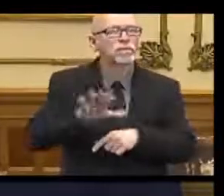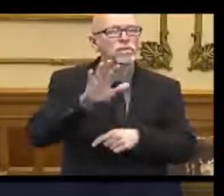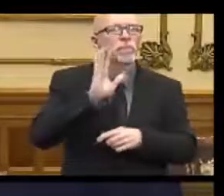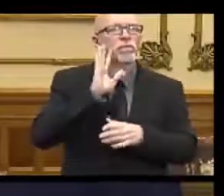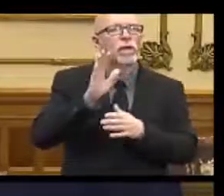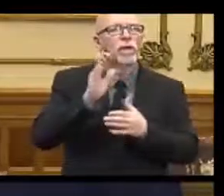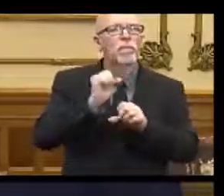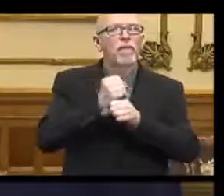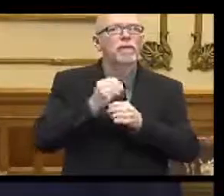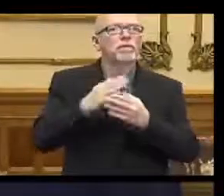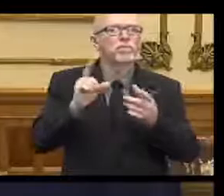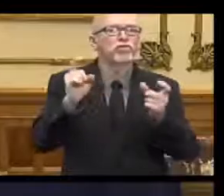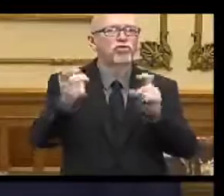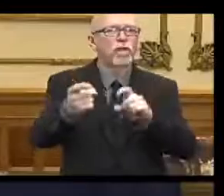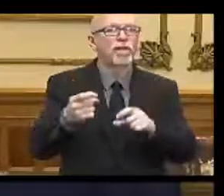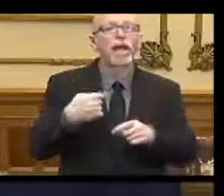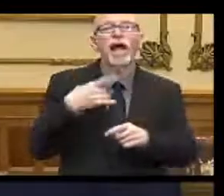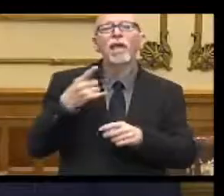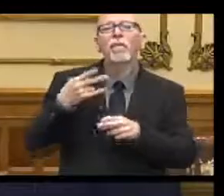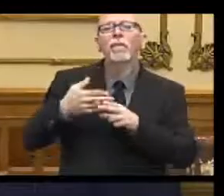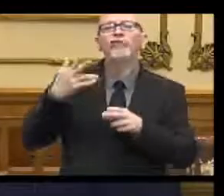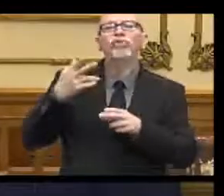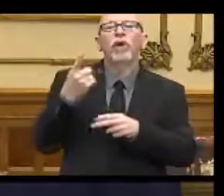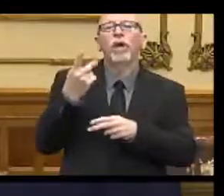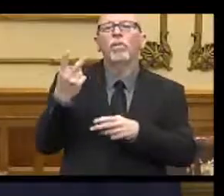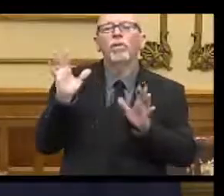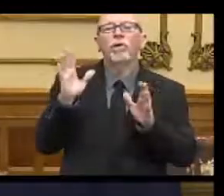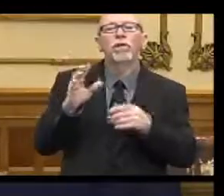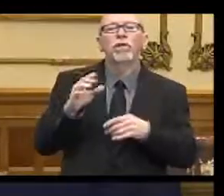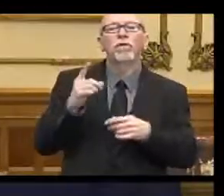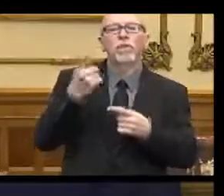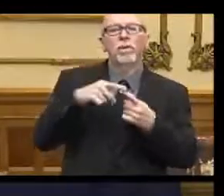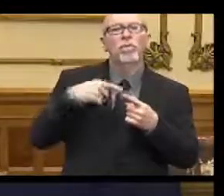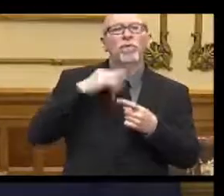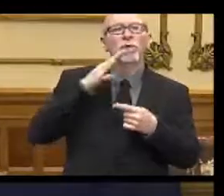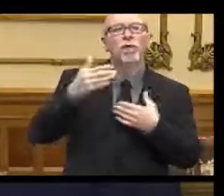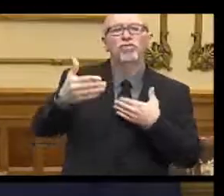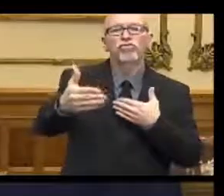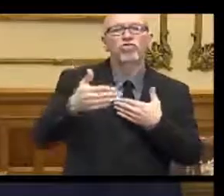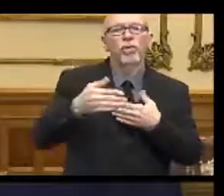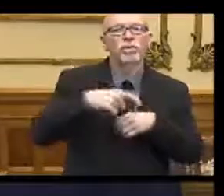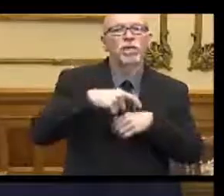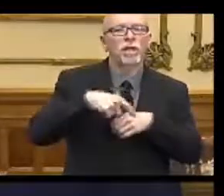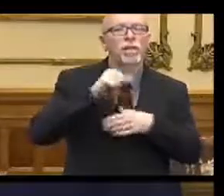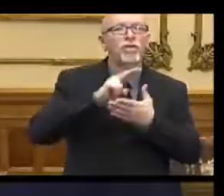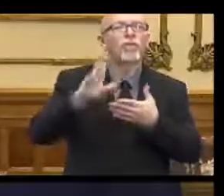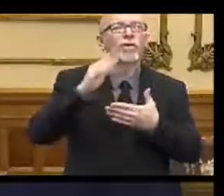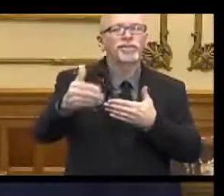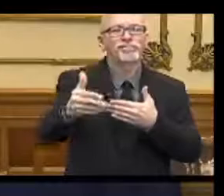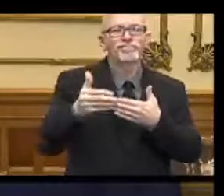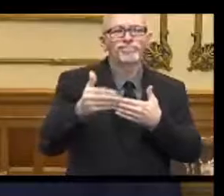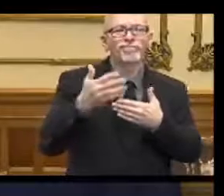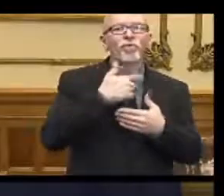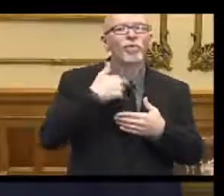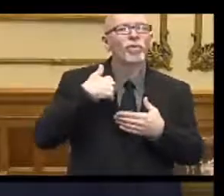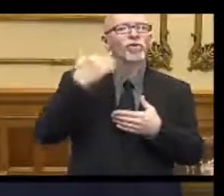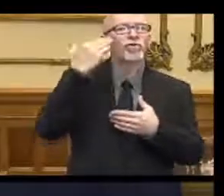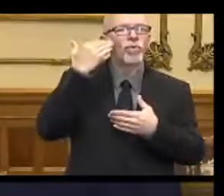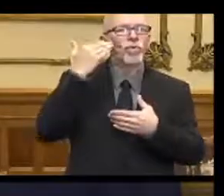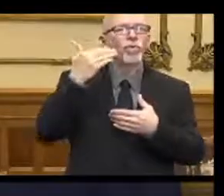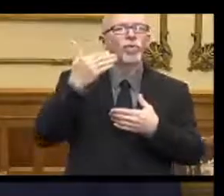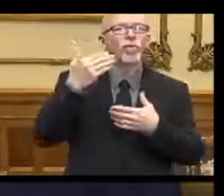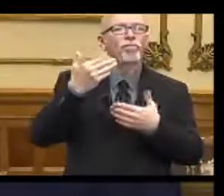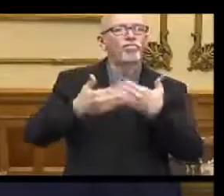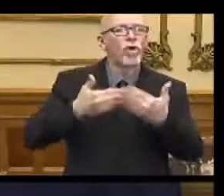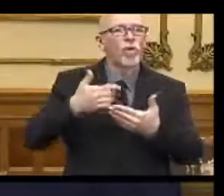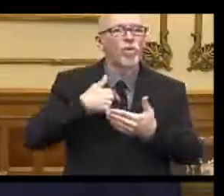some changes. I just alluded to a couple of them. One is that we're shortening the time frame because we know the